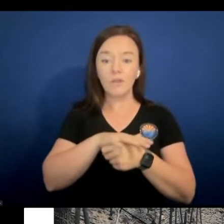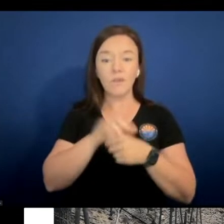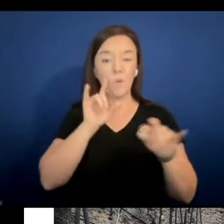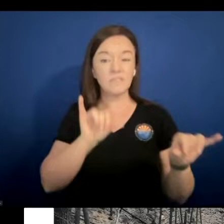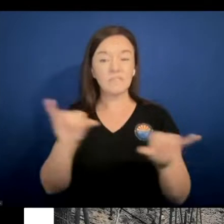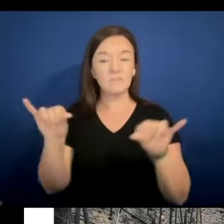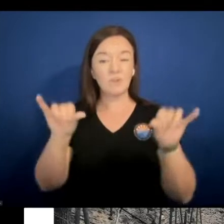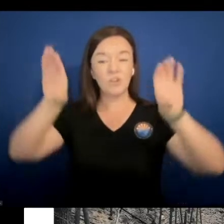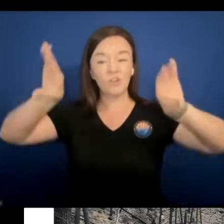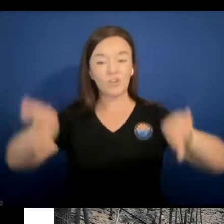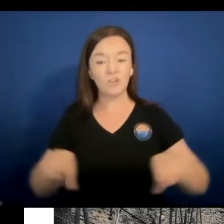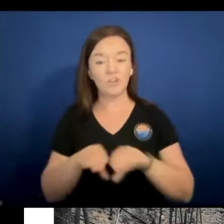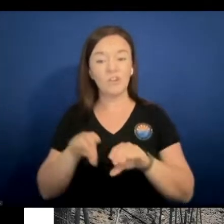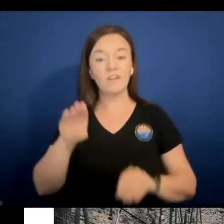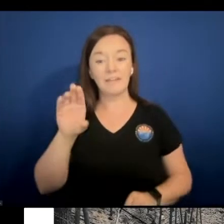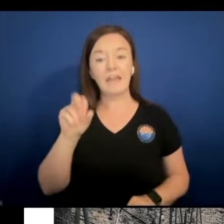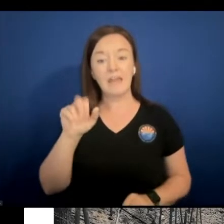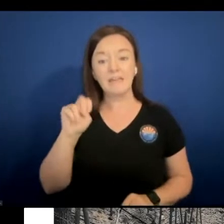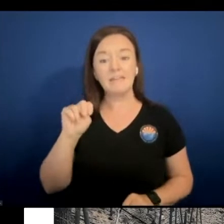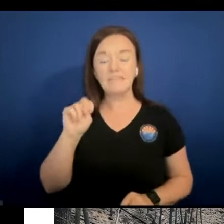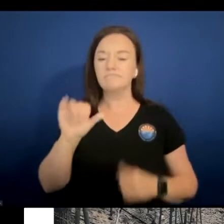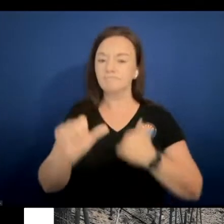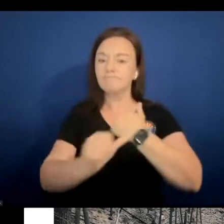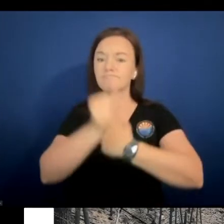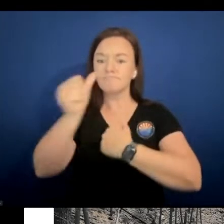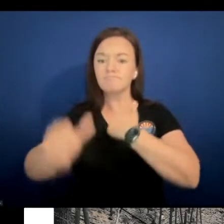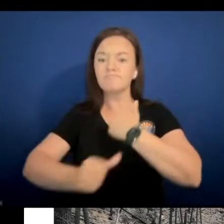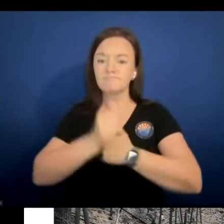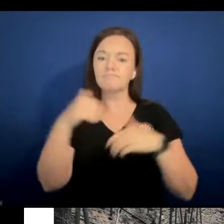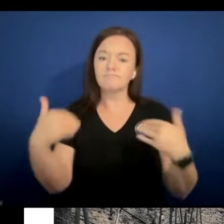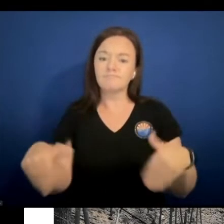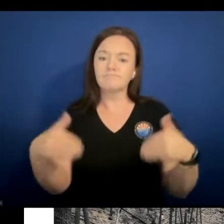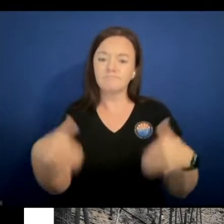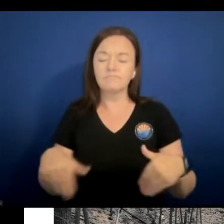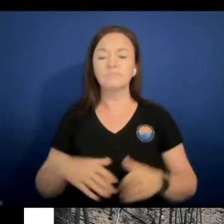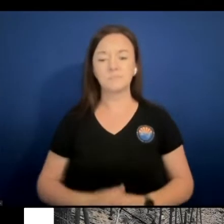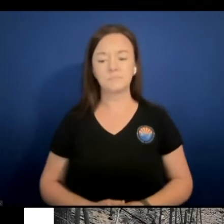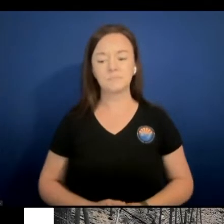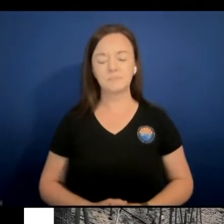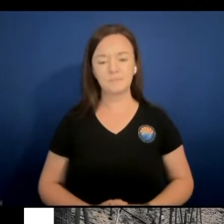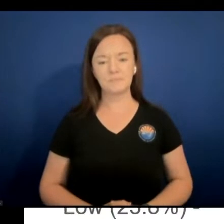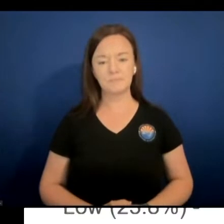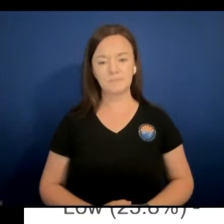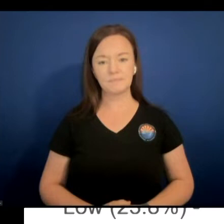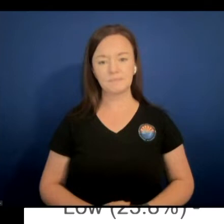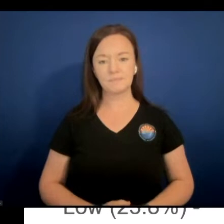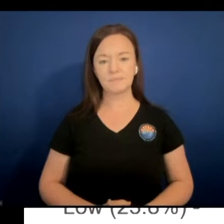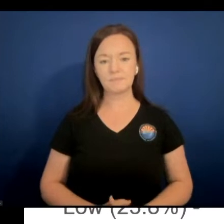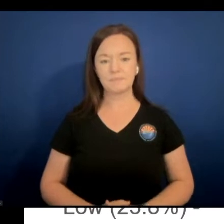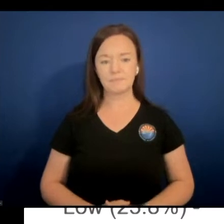canyon, that there are those dangers and hazards of root ball holes. Thank you.